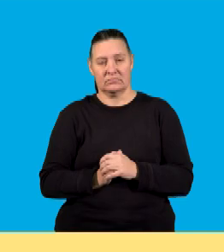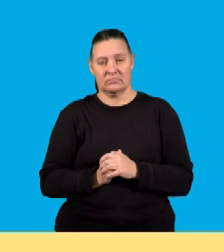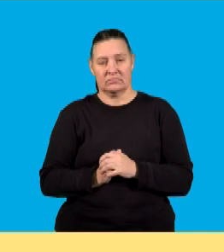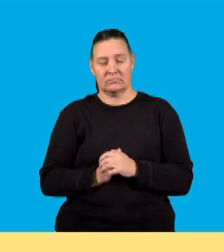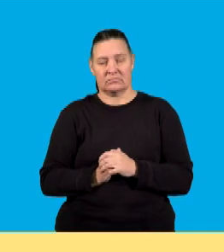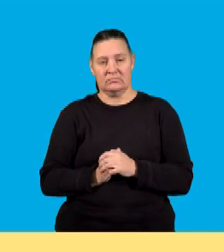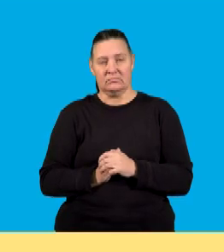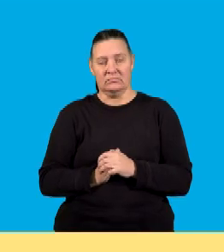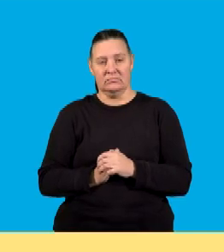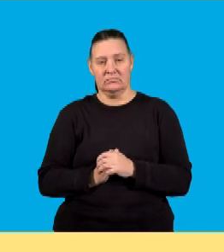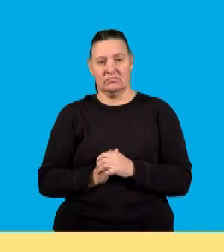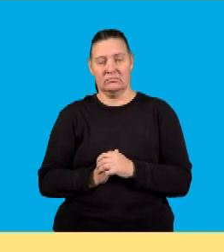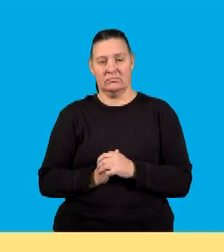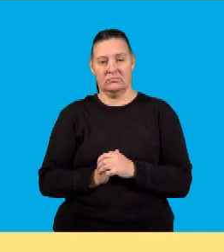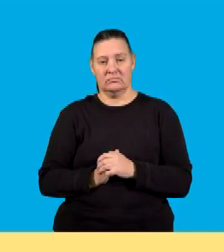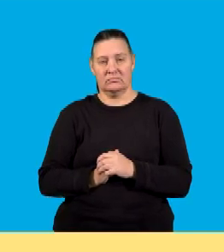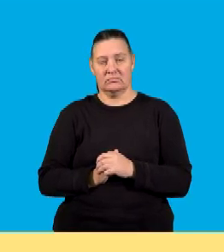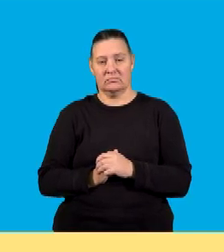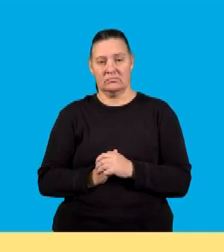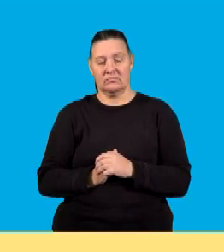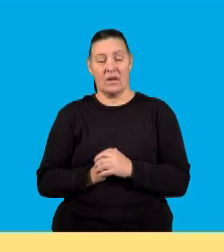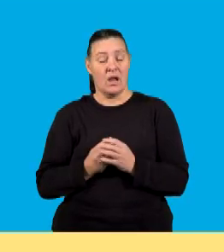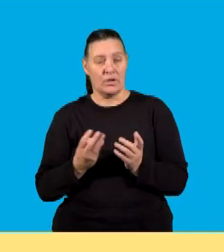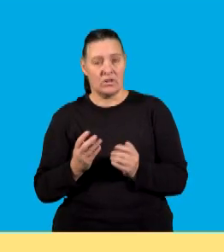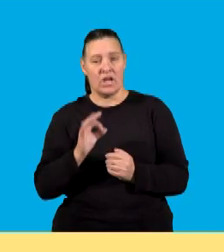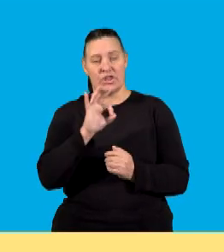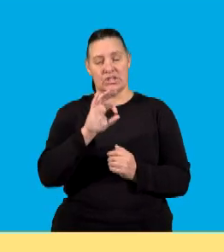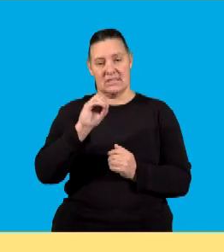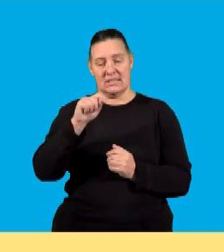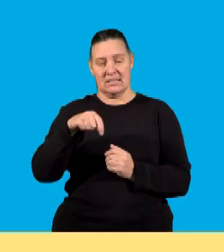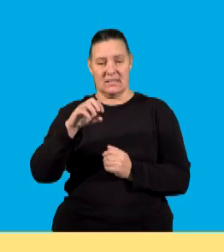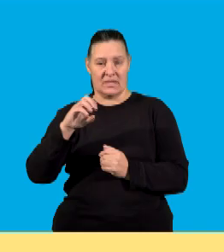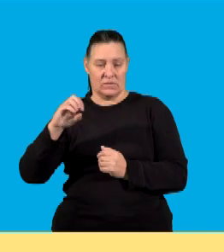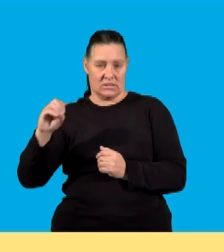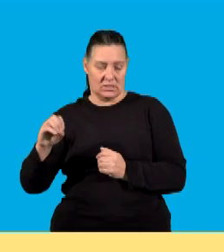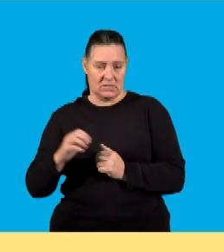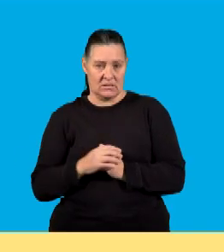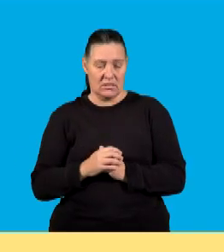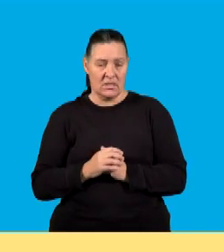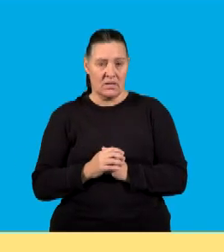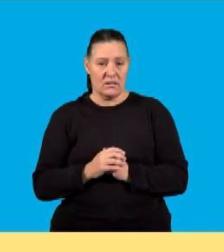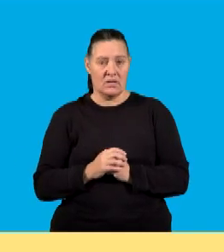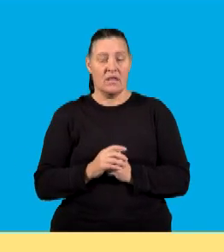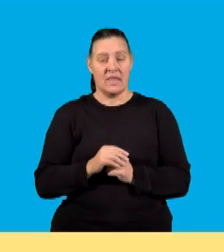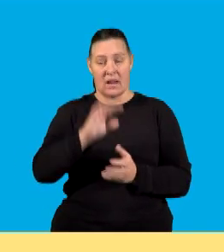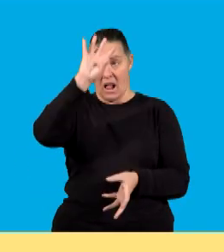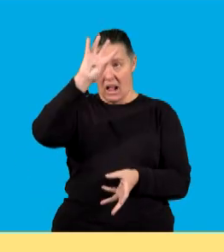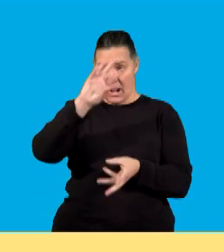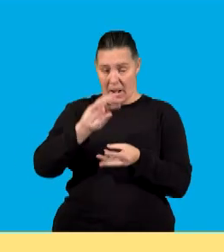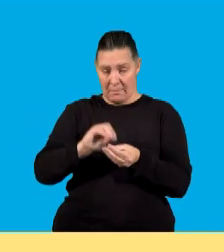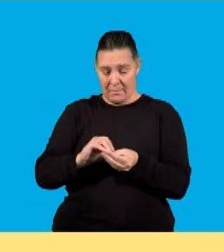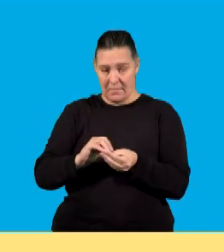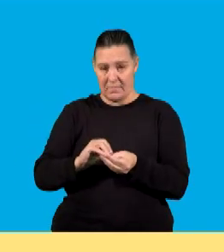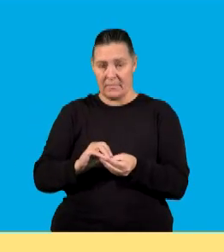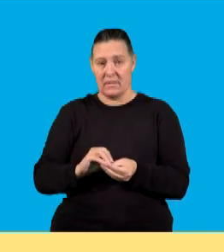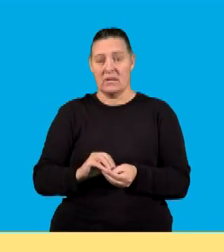12 months. And that is for 30,000. I'll then add all these four amounts.